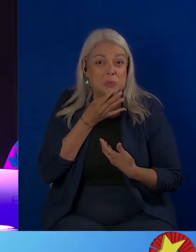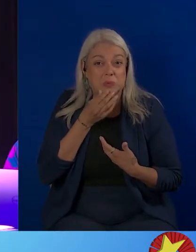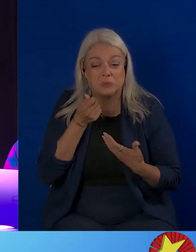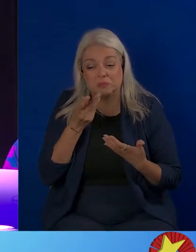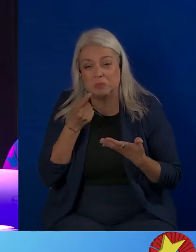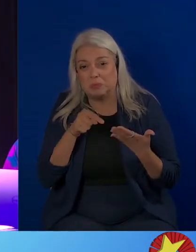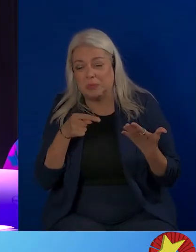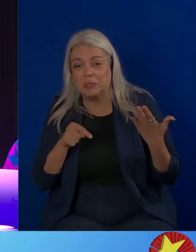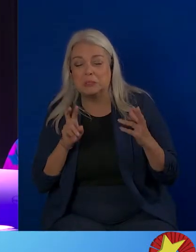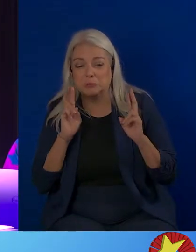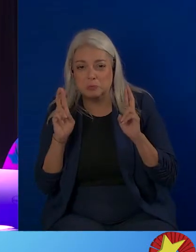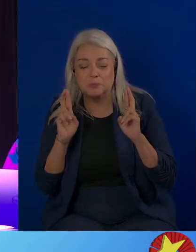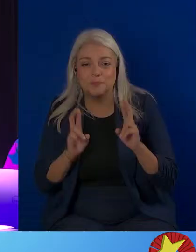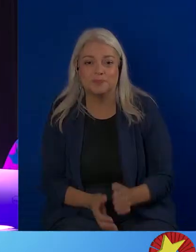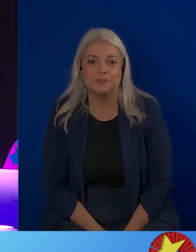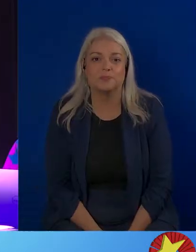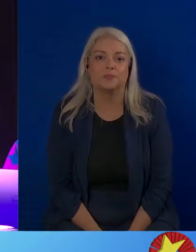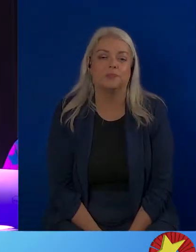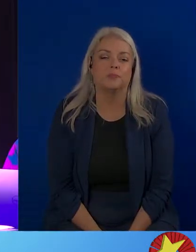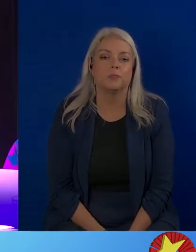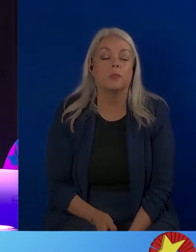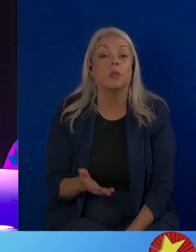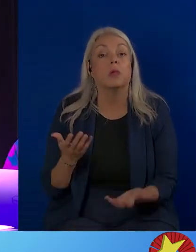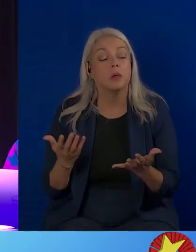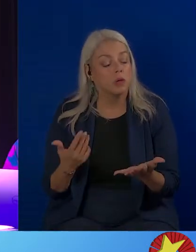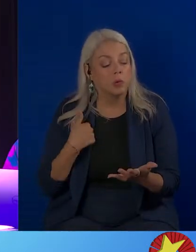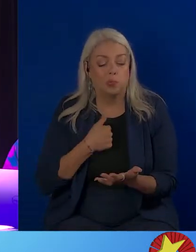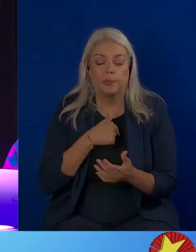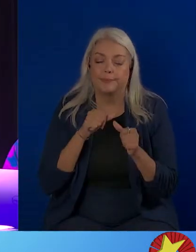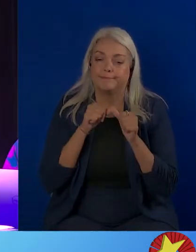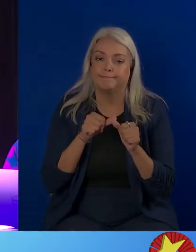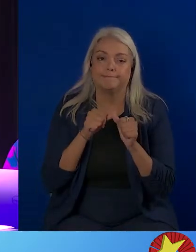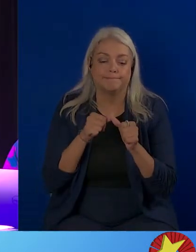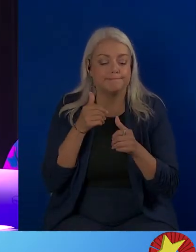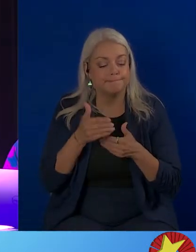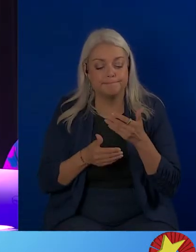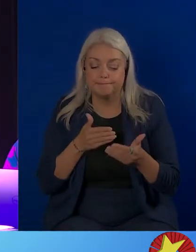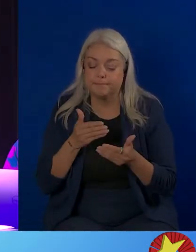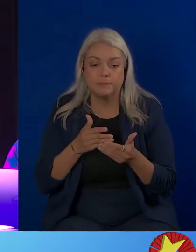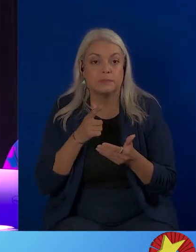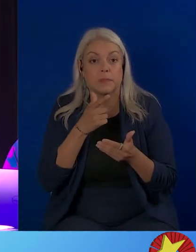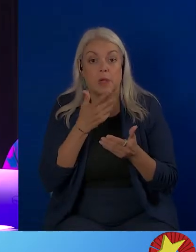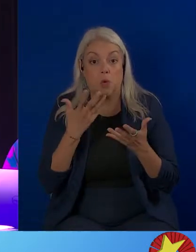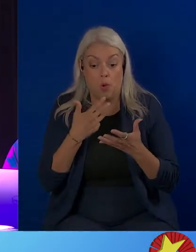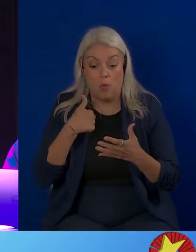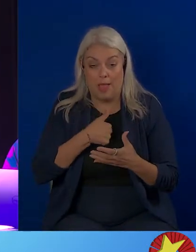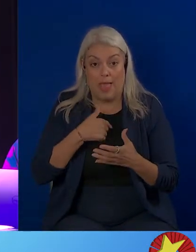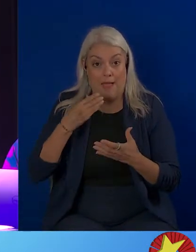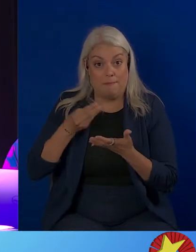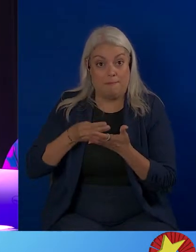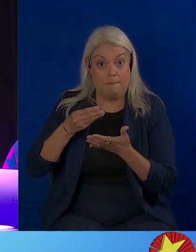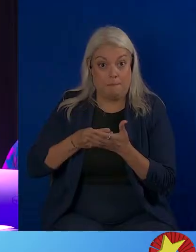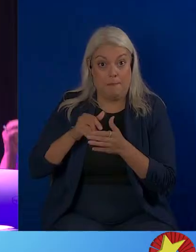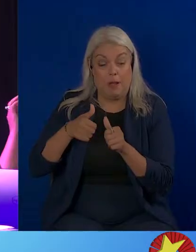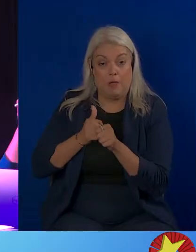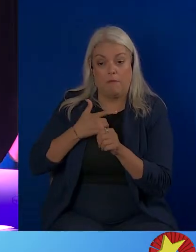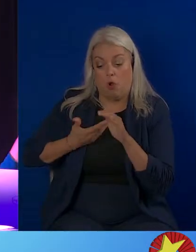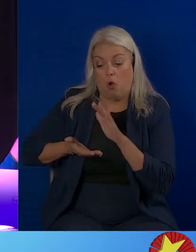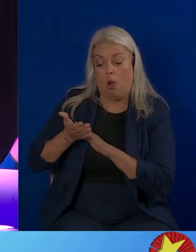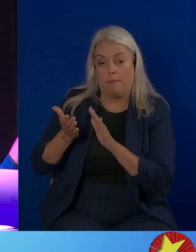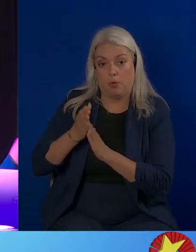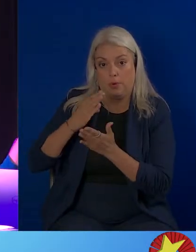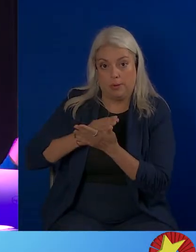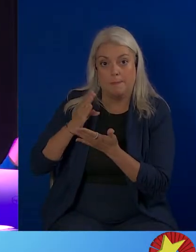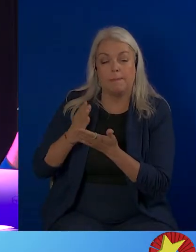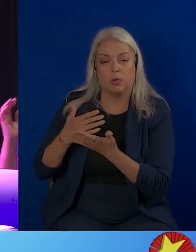of weeks. In the interim, we continue to try to fund what we can internally from our operating budgets for